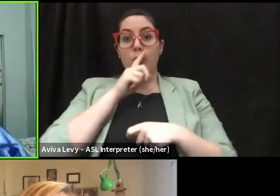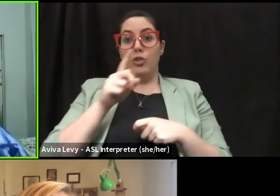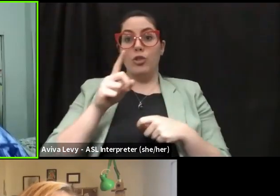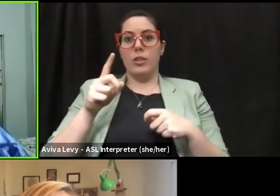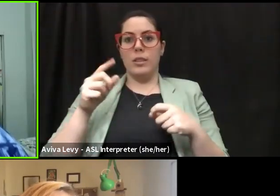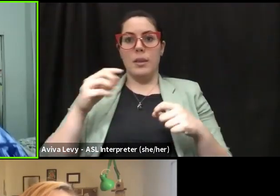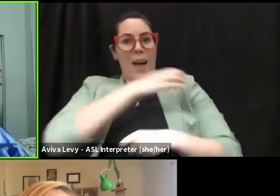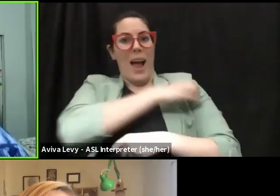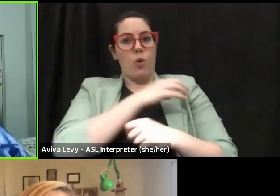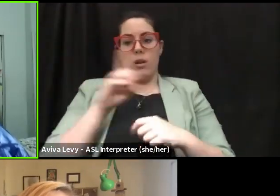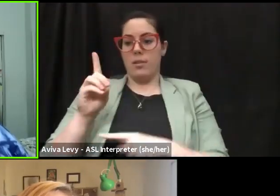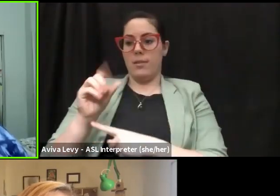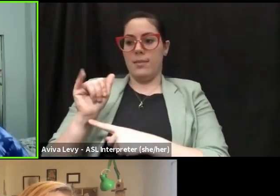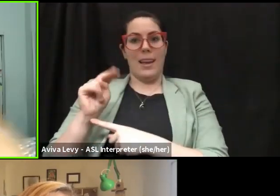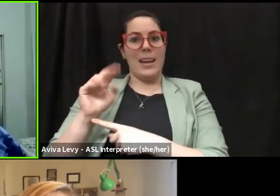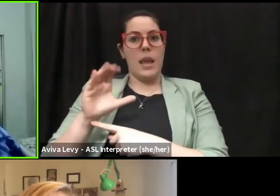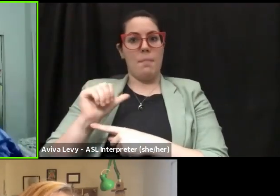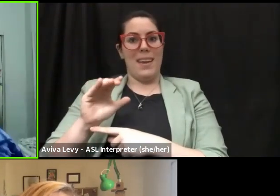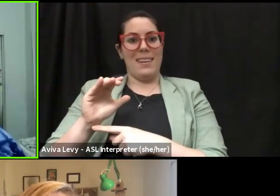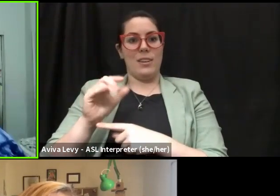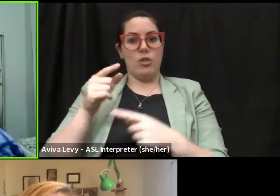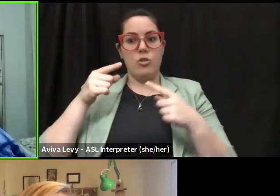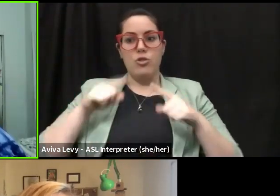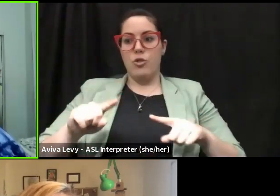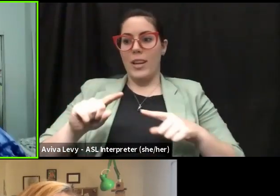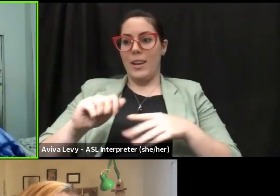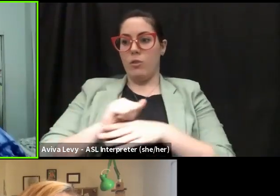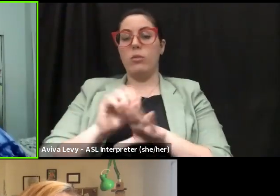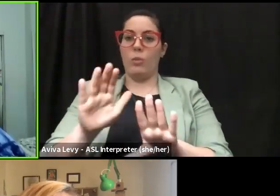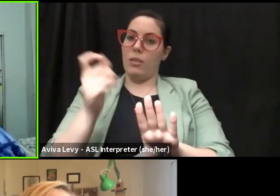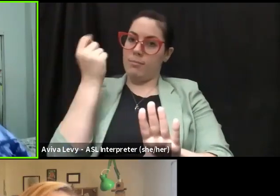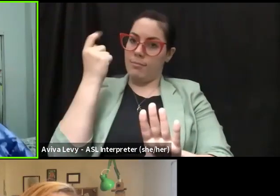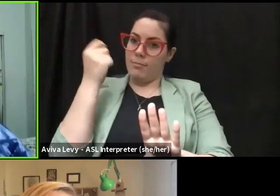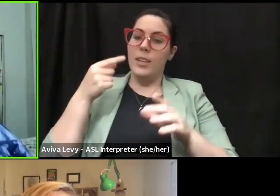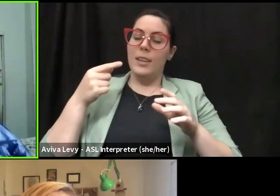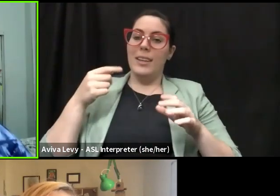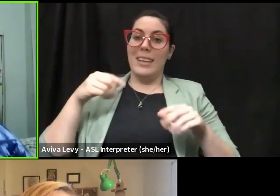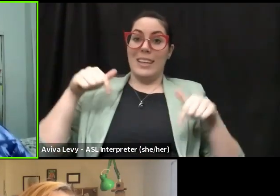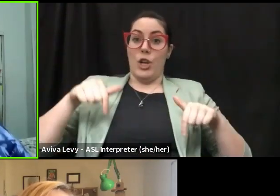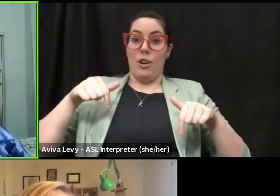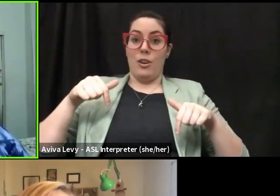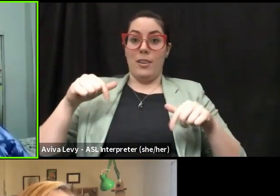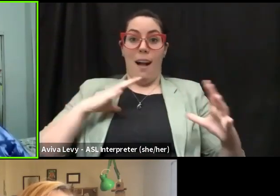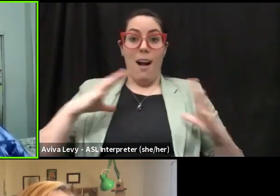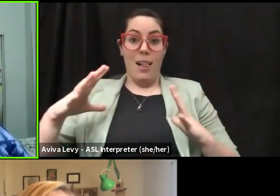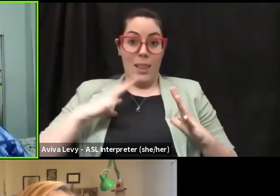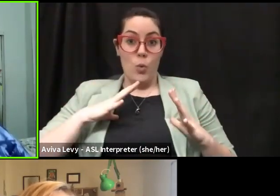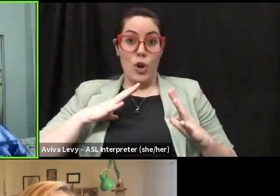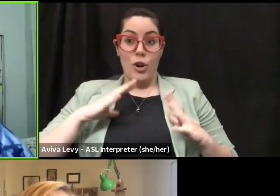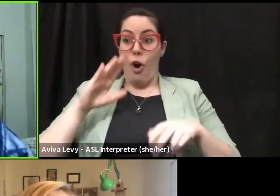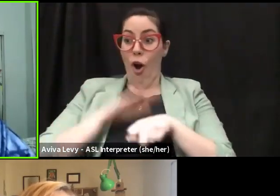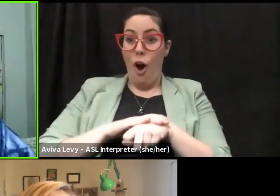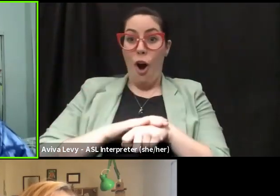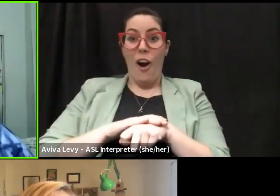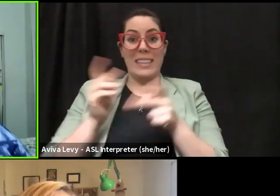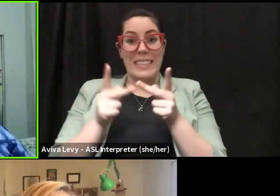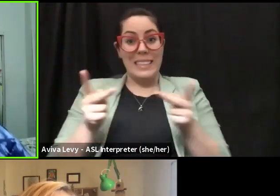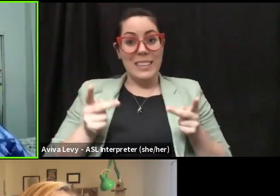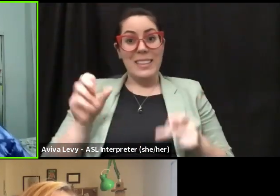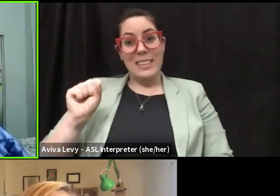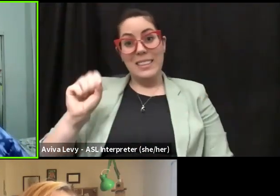dynamic in the rehearsal room, and quite frankly, here in Hollywood, on sets, is vital